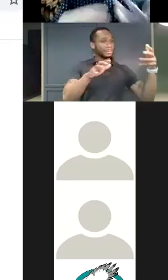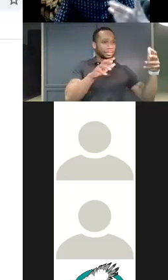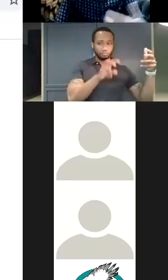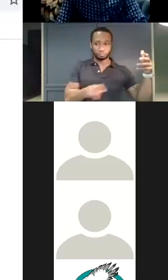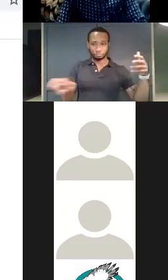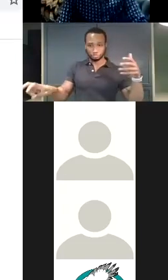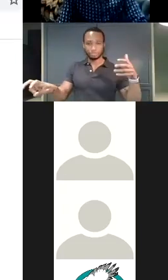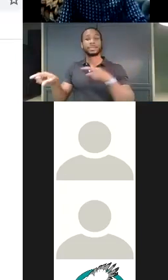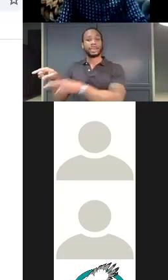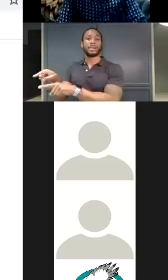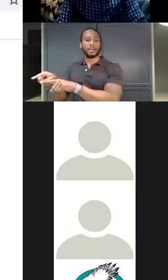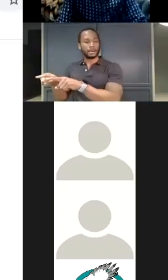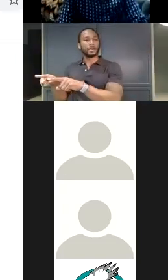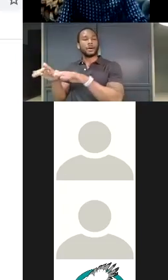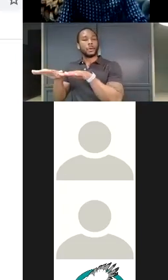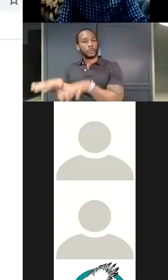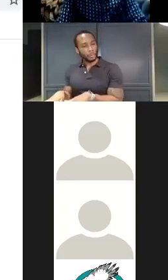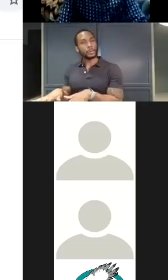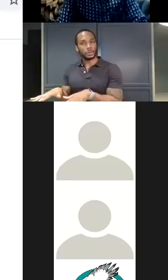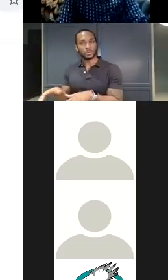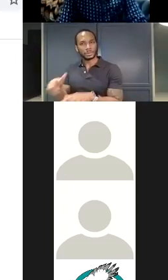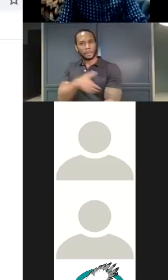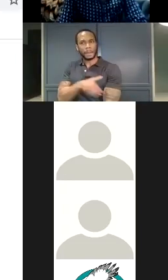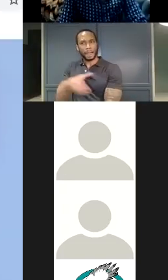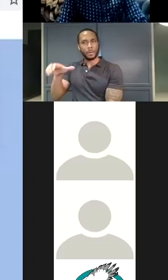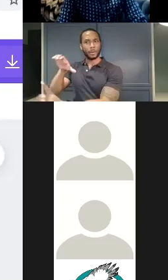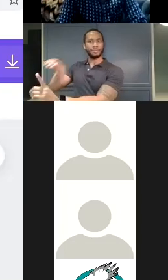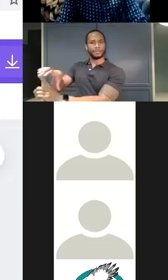of empowering and respects their autonomy.